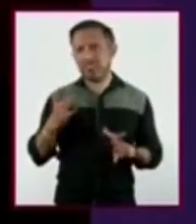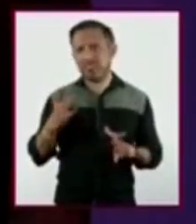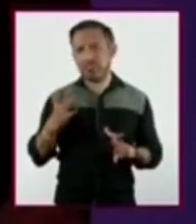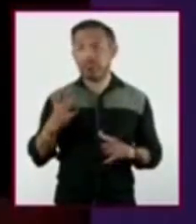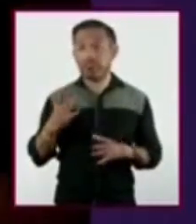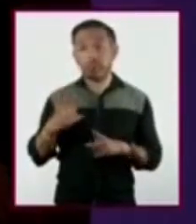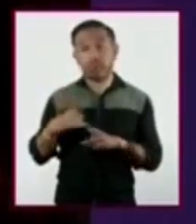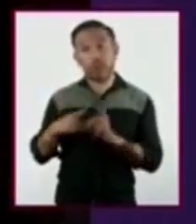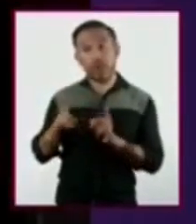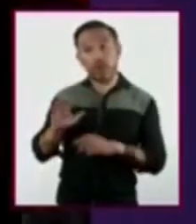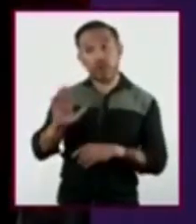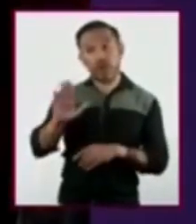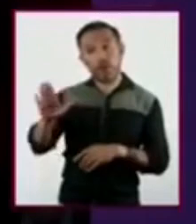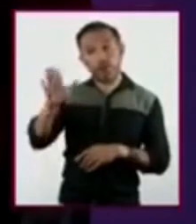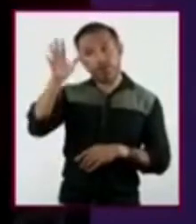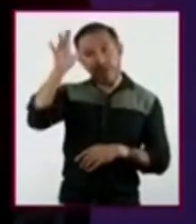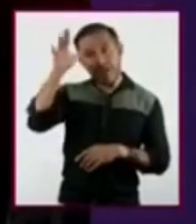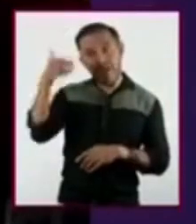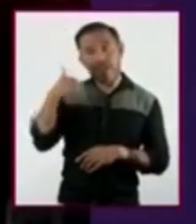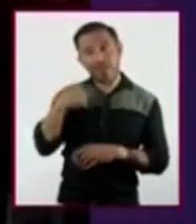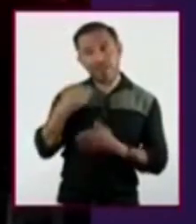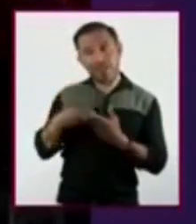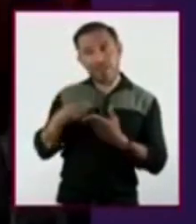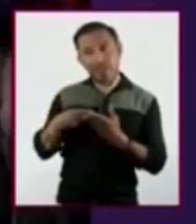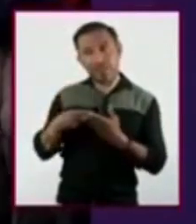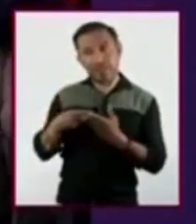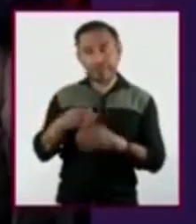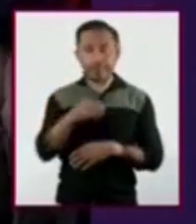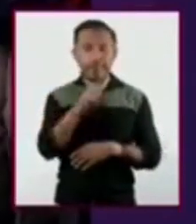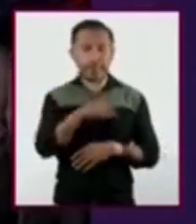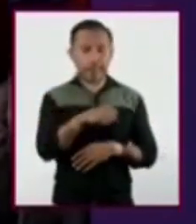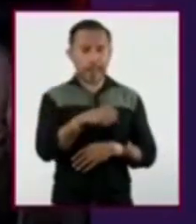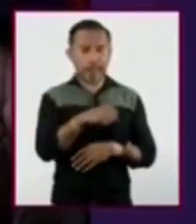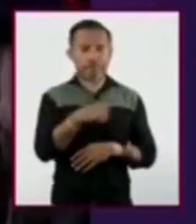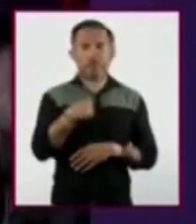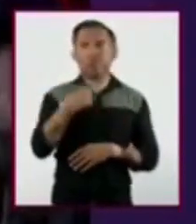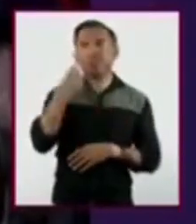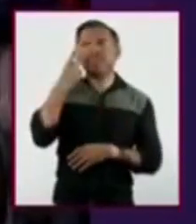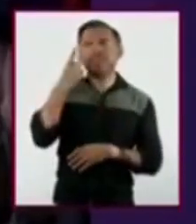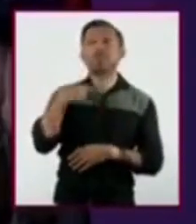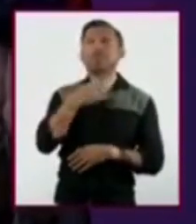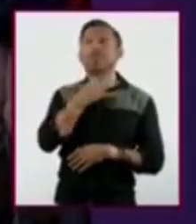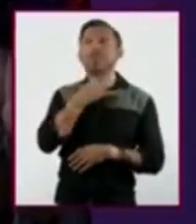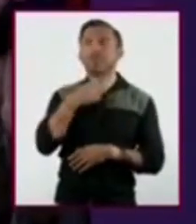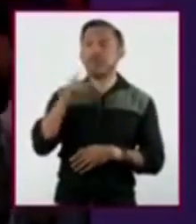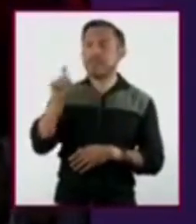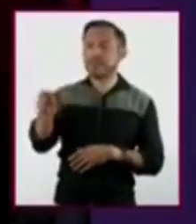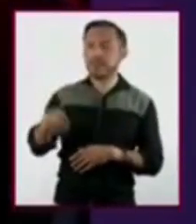But your dad has money. Yeah, let's go ask him.